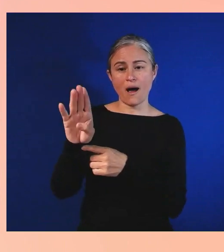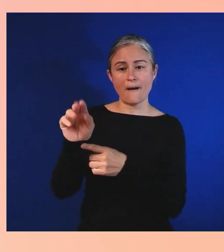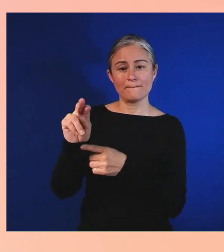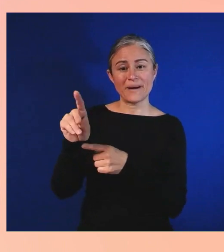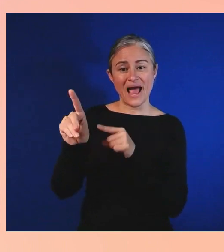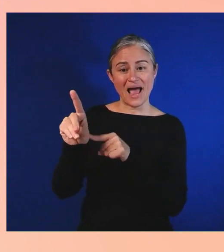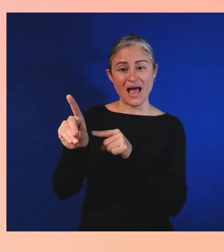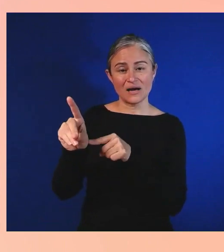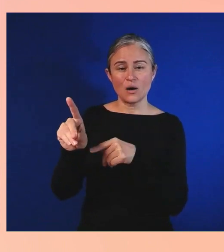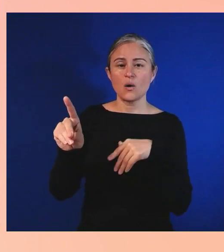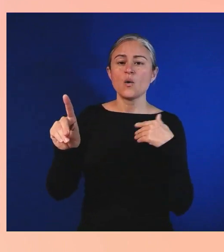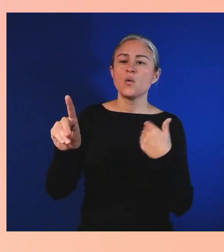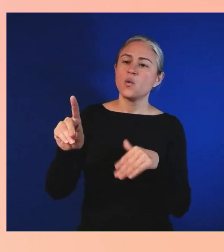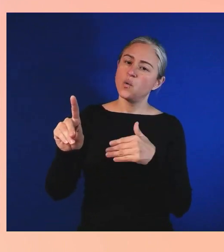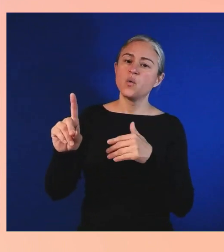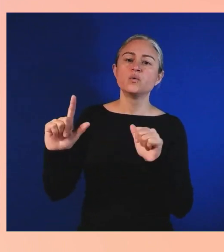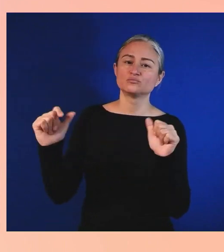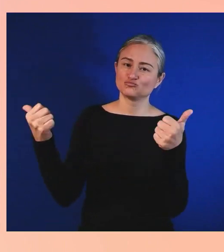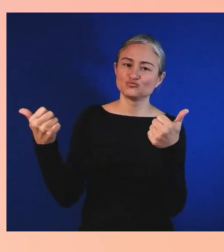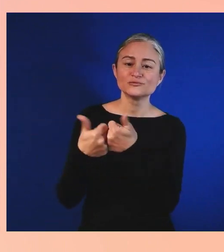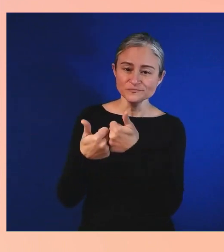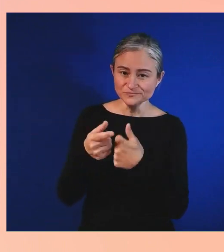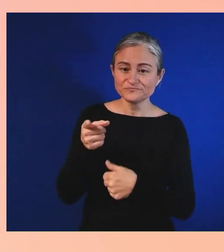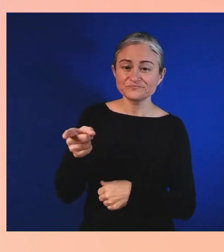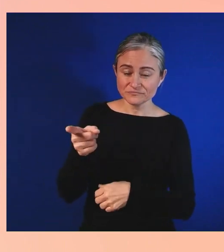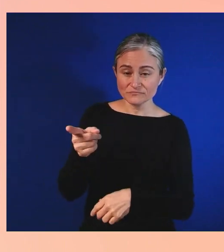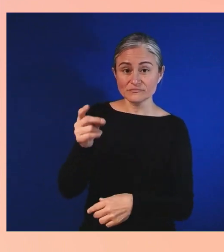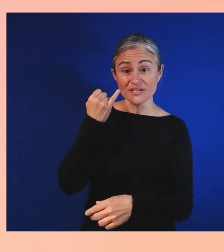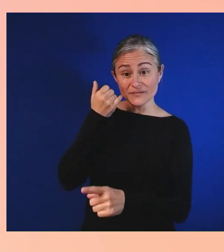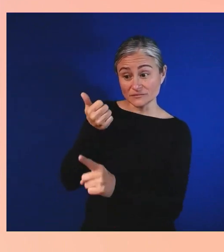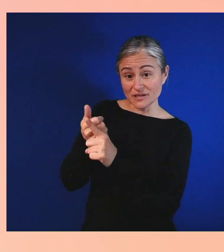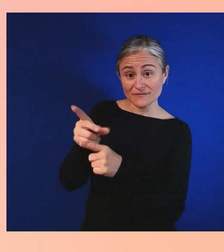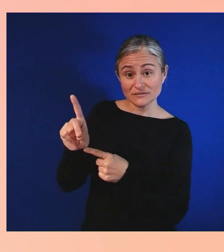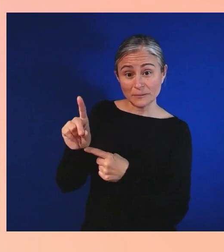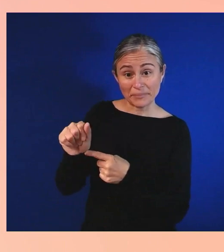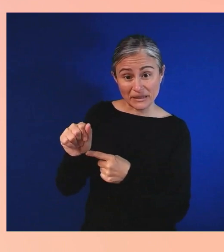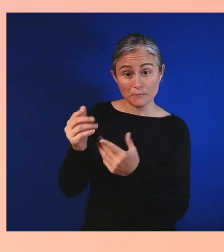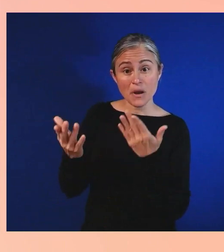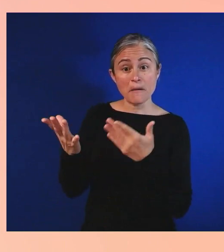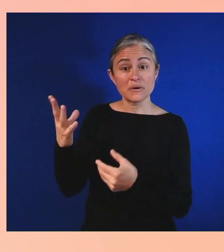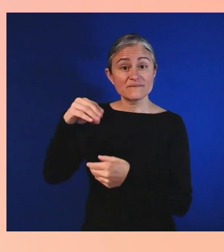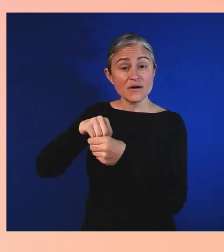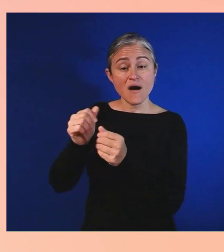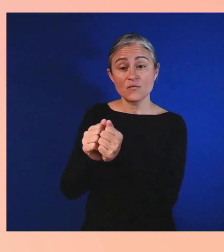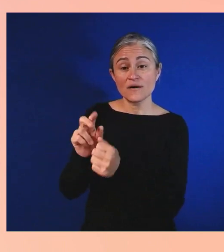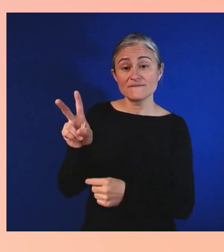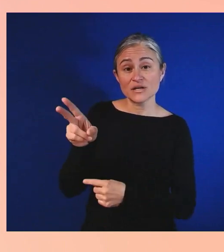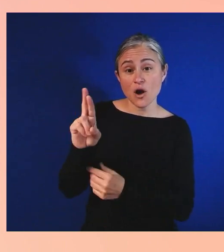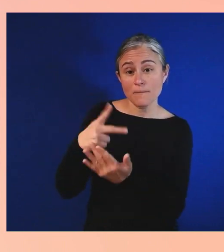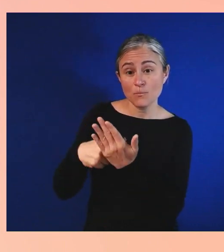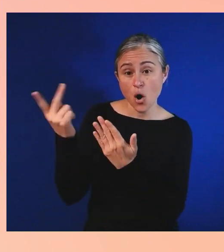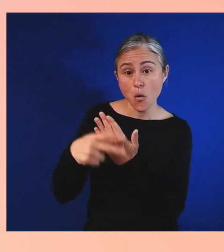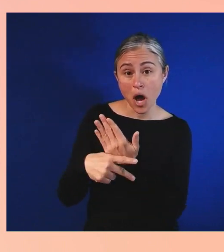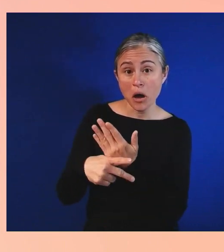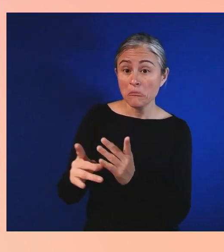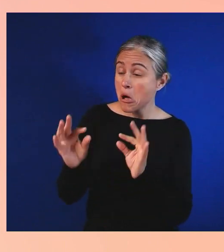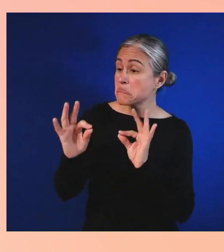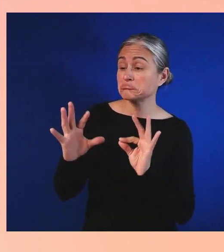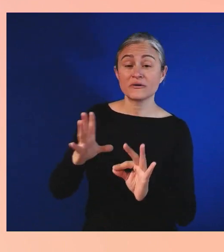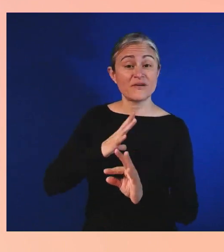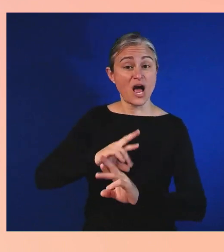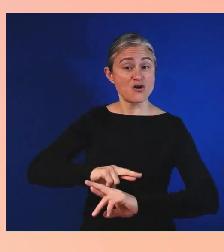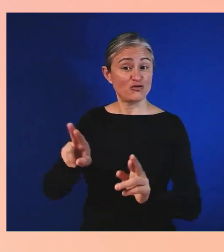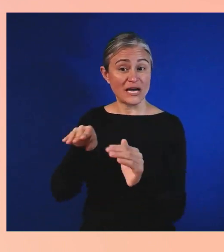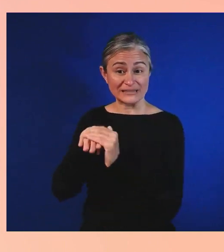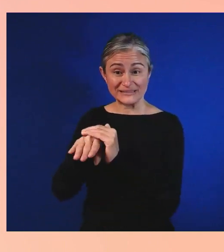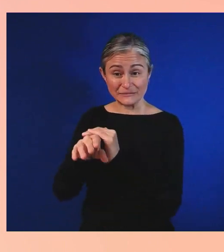rehabilitation program, there is no way for you to get access to a device either for free or for a